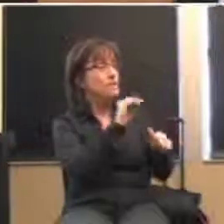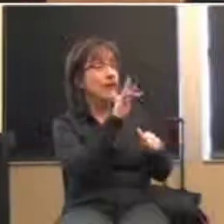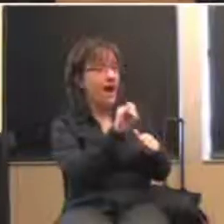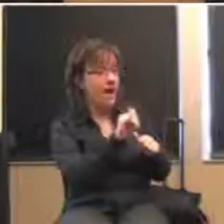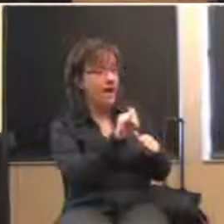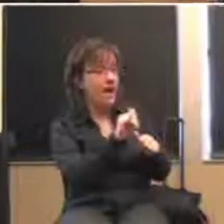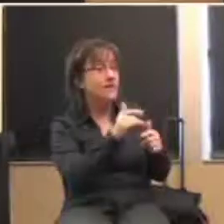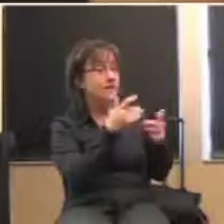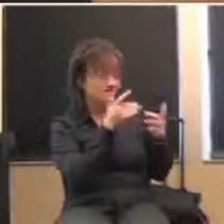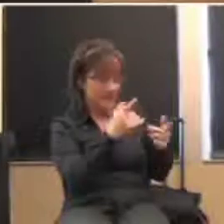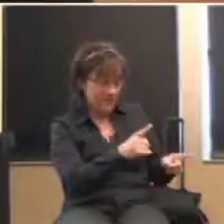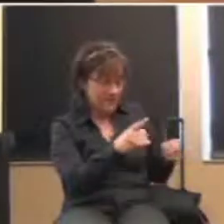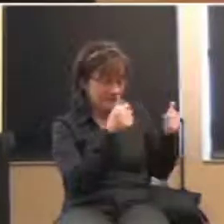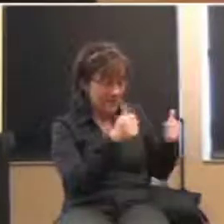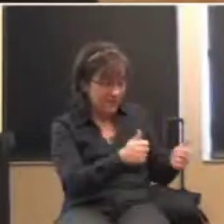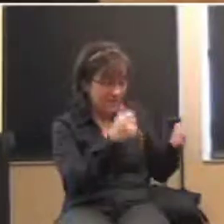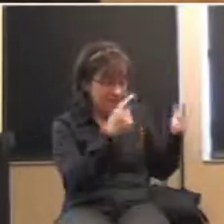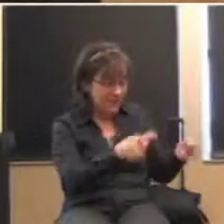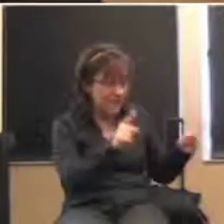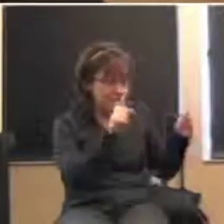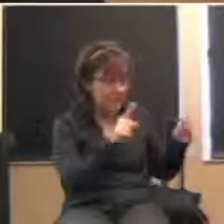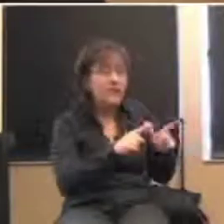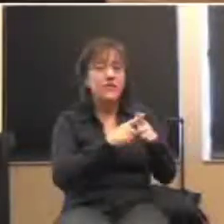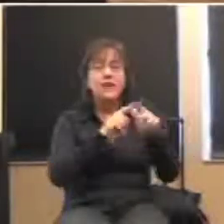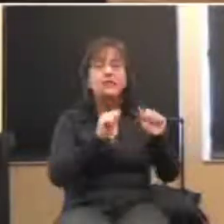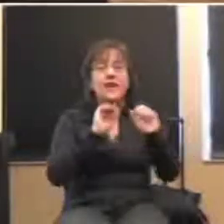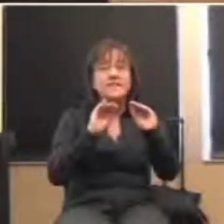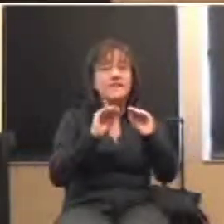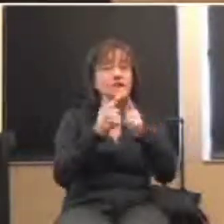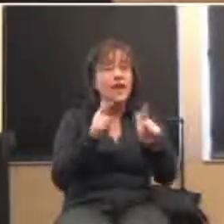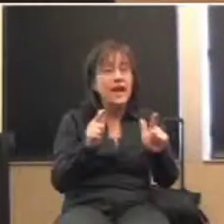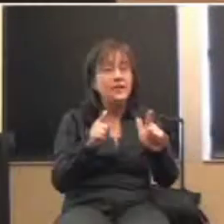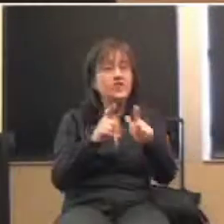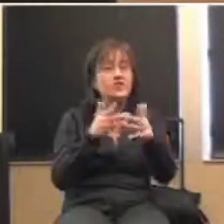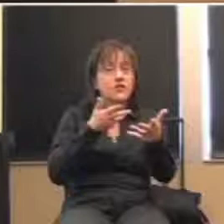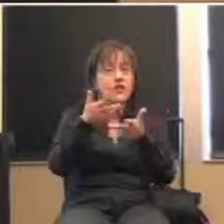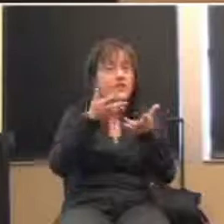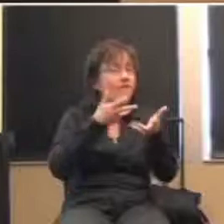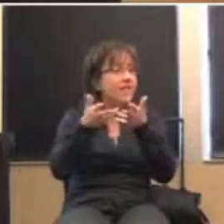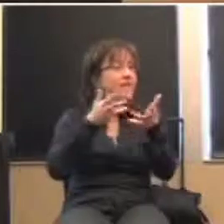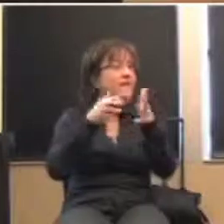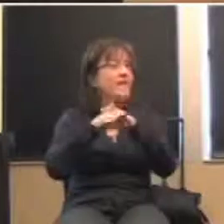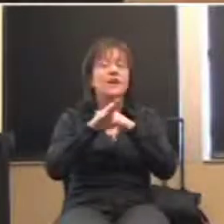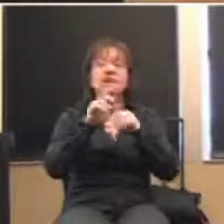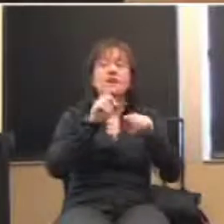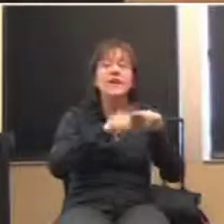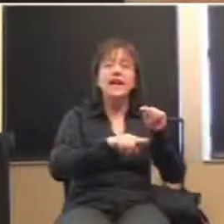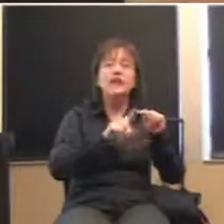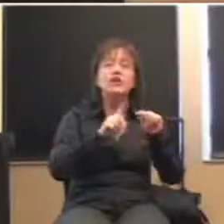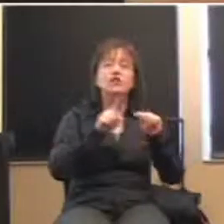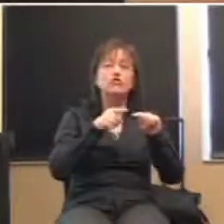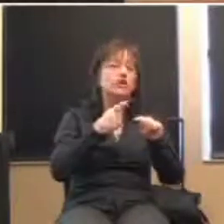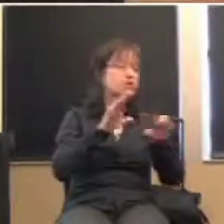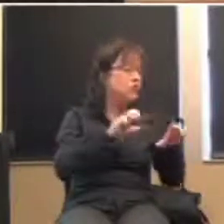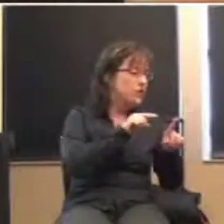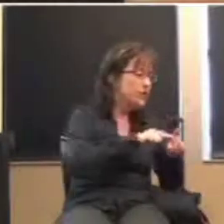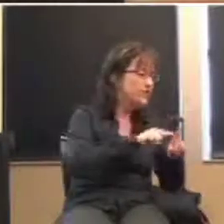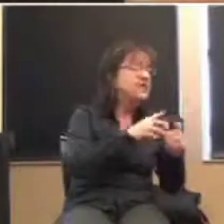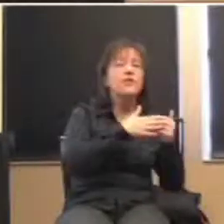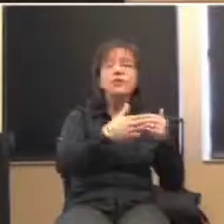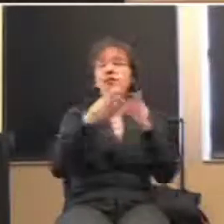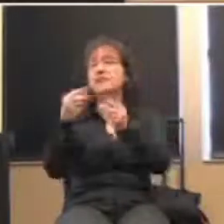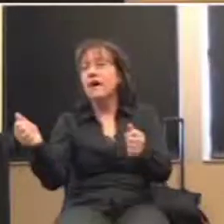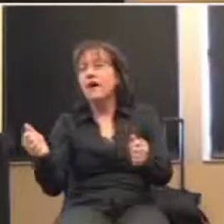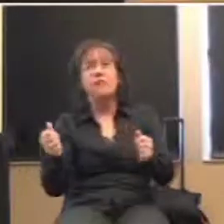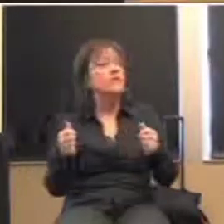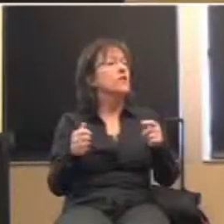then teach language and be able to access language. And so you can't address just one or just the other. You have to address them